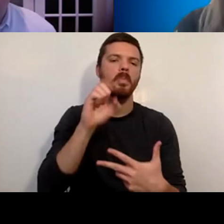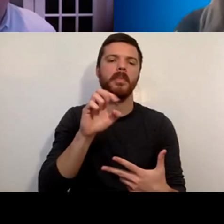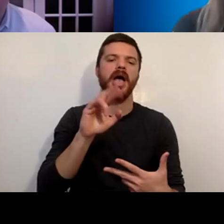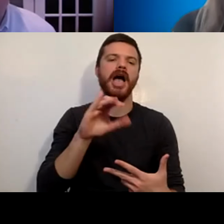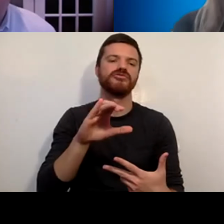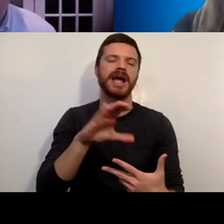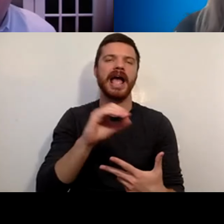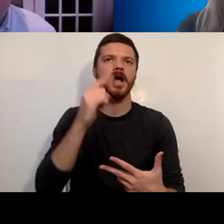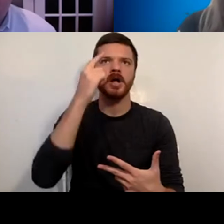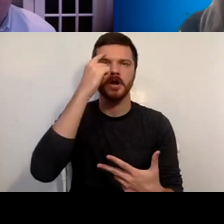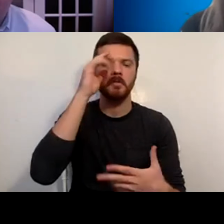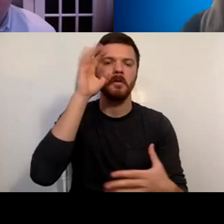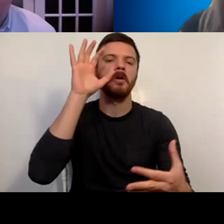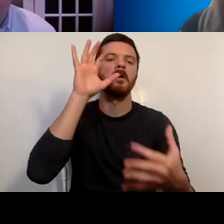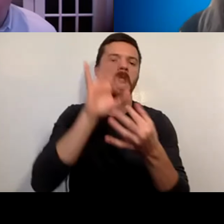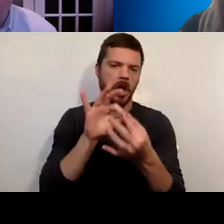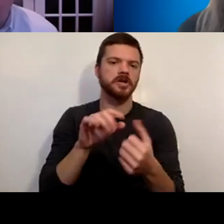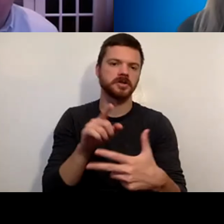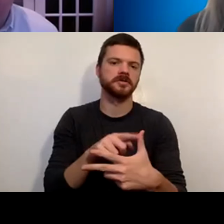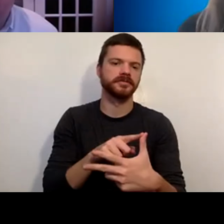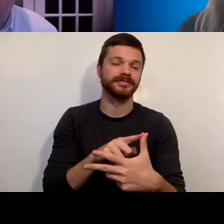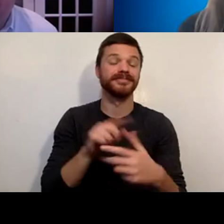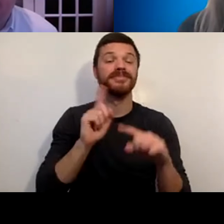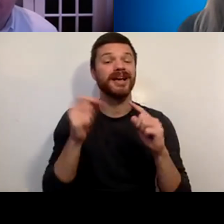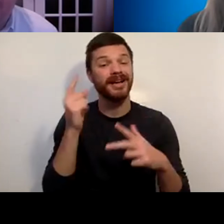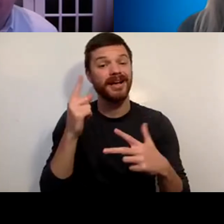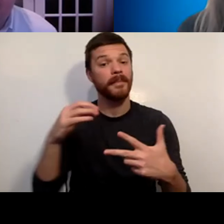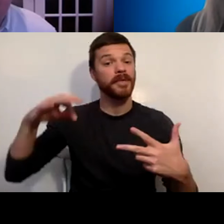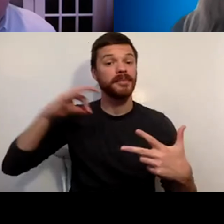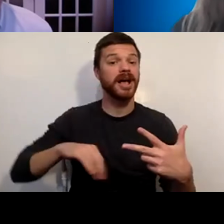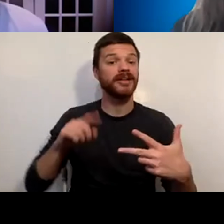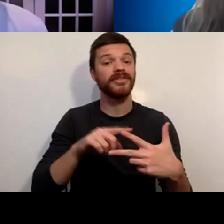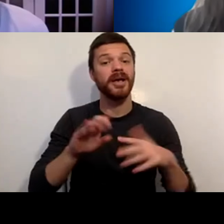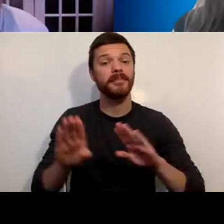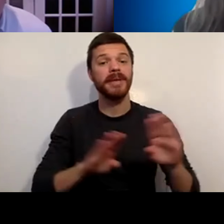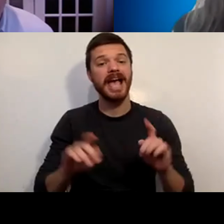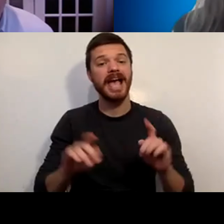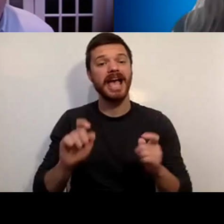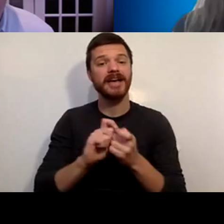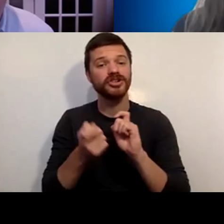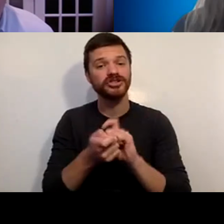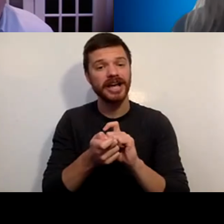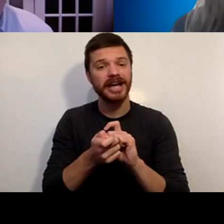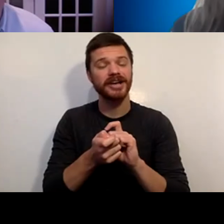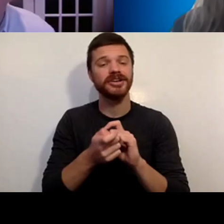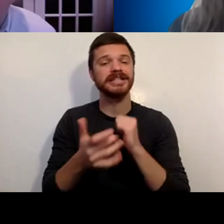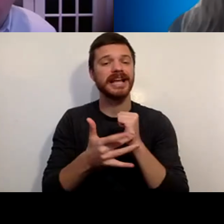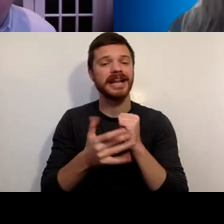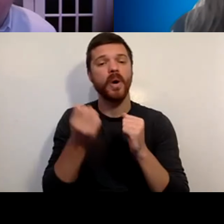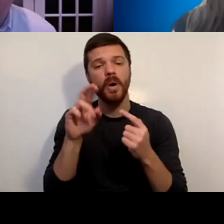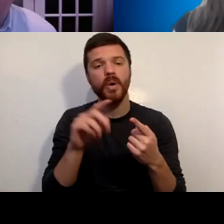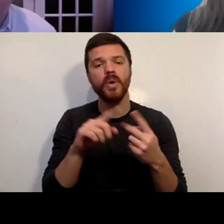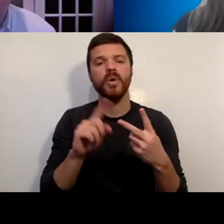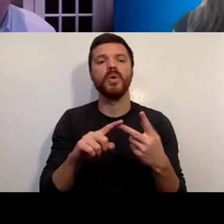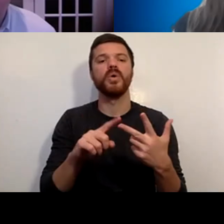their head around that. But I think the benefit of something like the behavior change technique taxonomy or the taxonomy